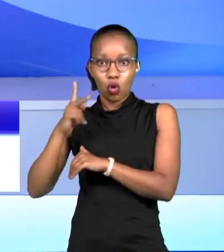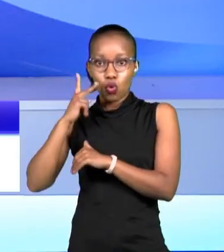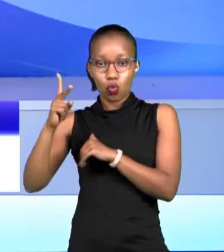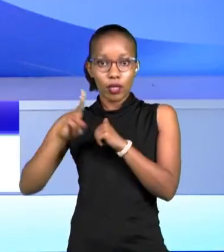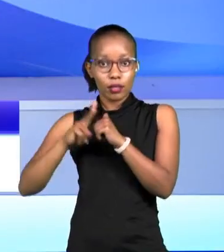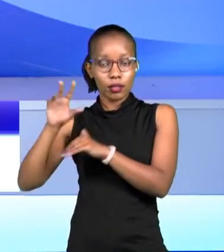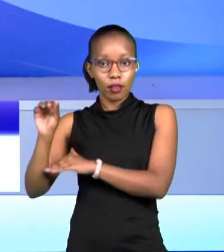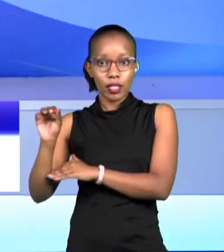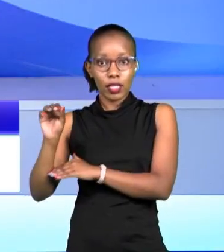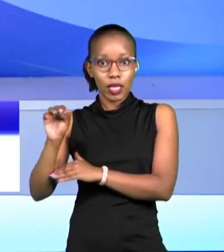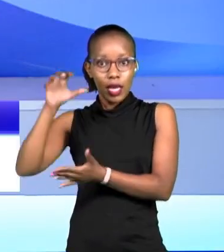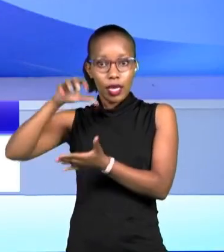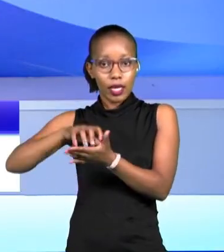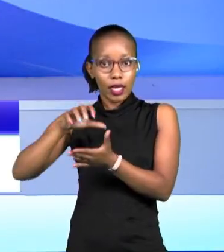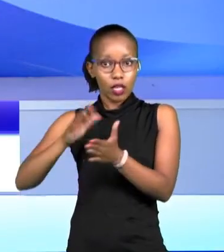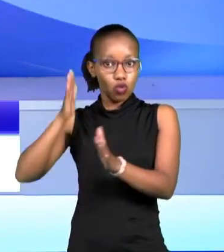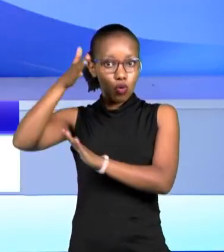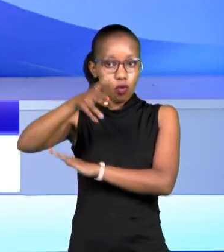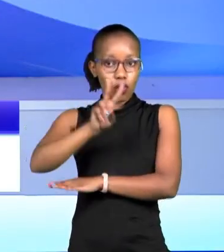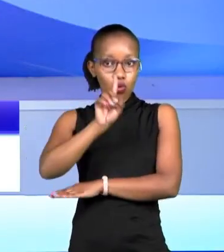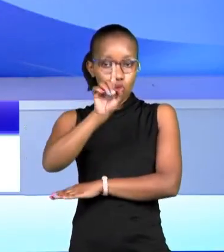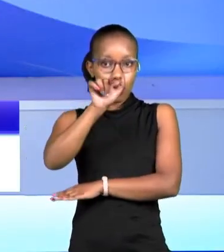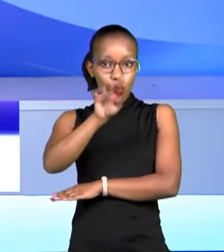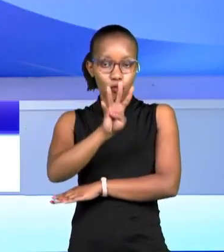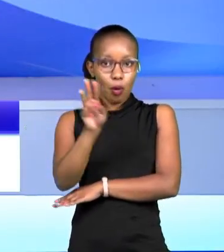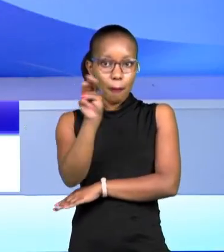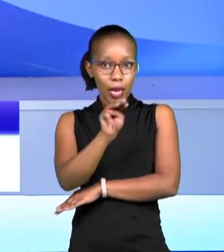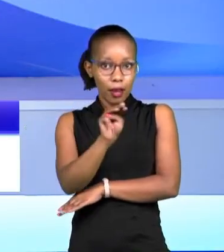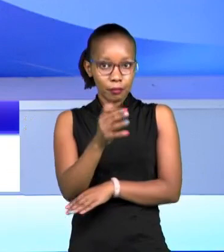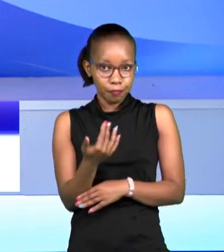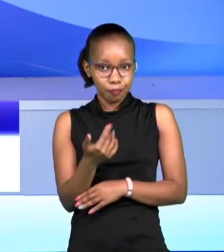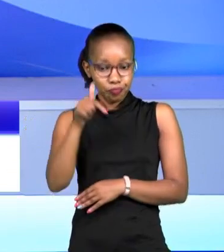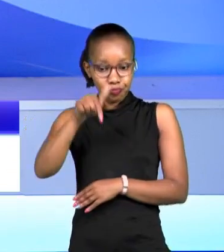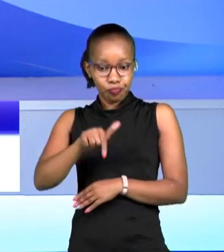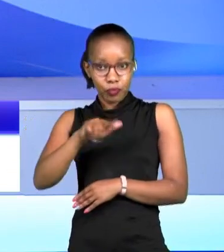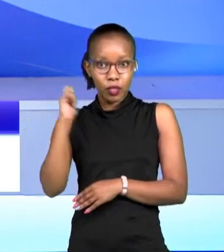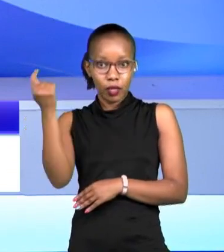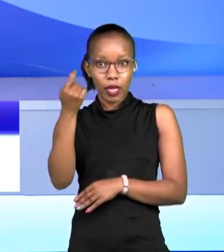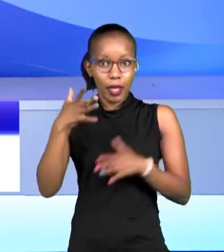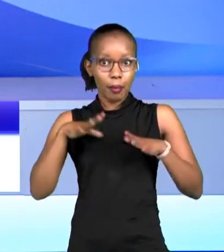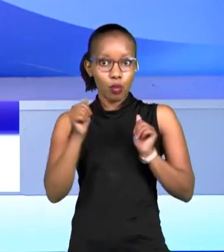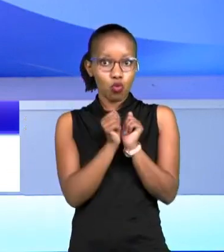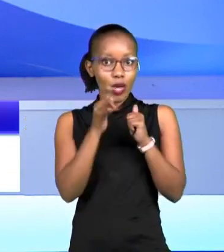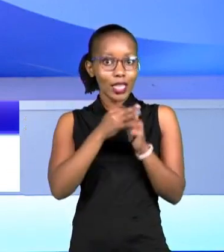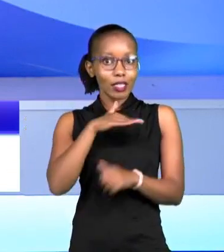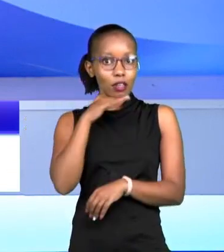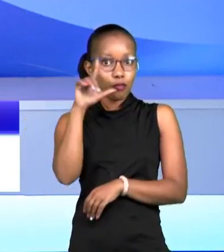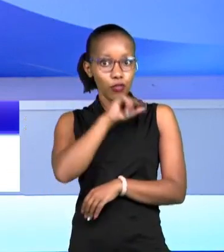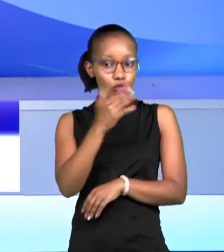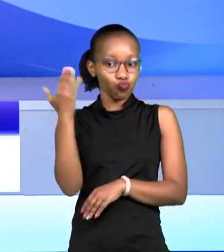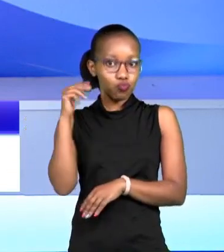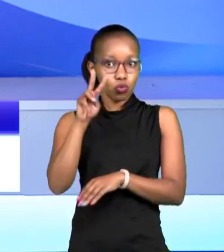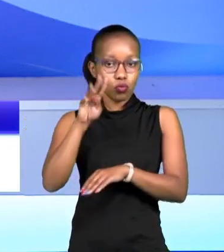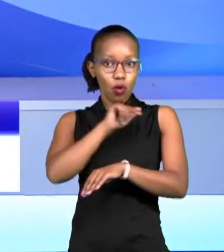238,270, with the total caseload surpassing 21.4 million. Meanwhile, back home, 18 deaths have been recorded in the last